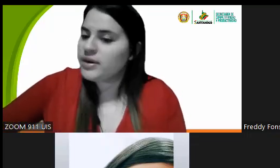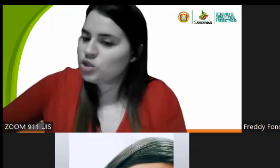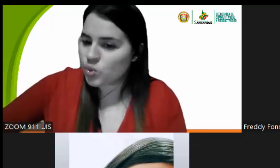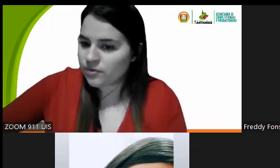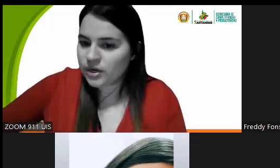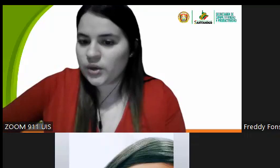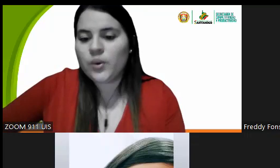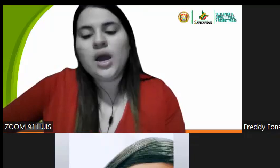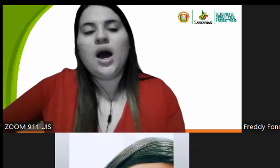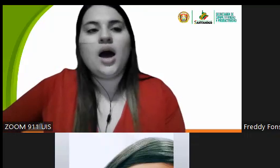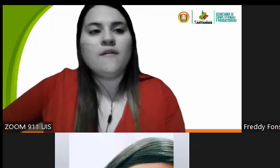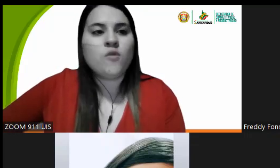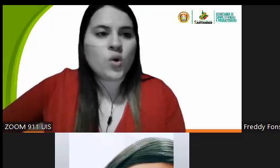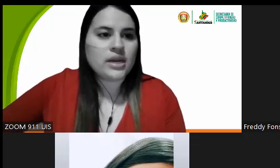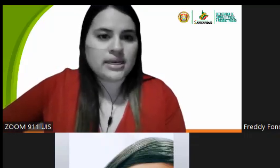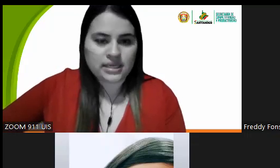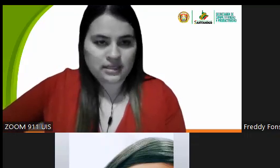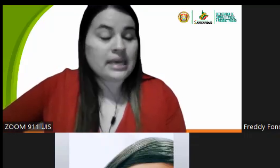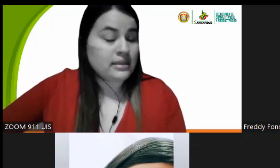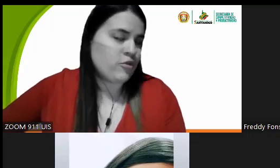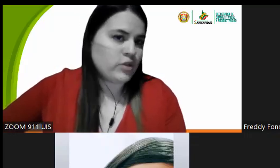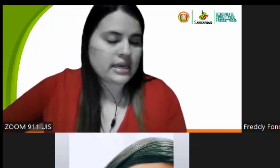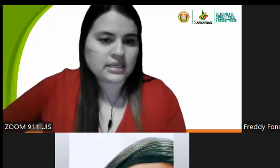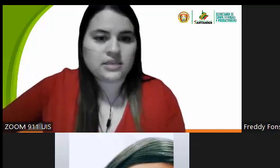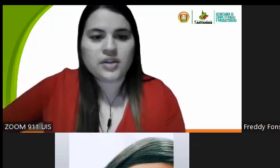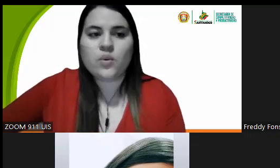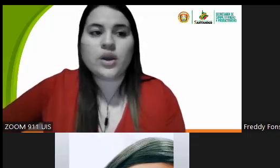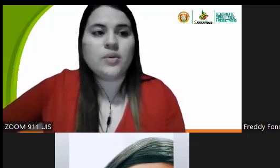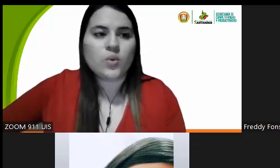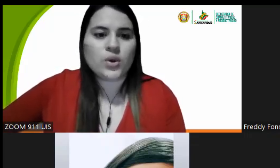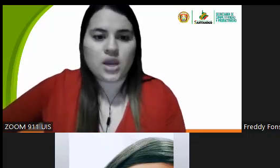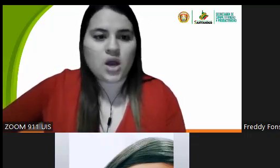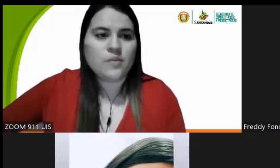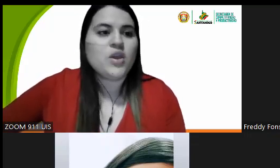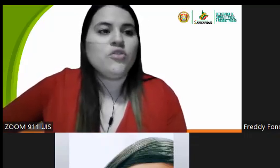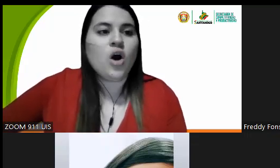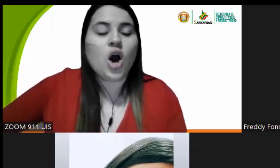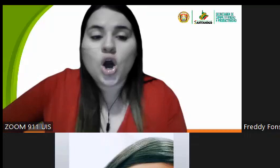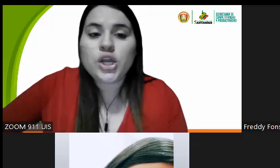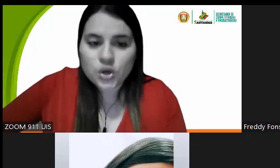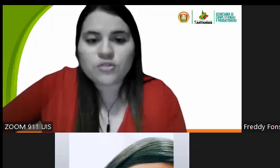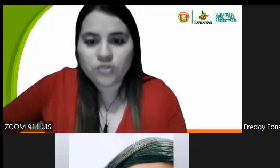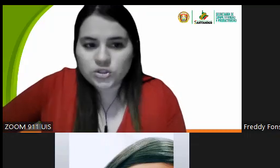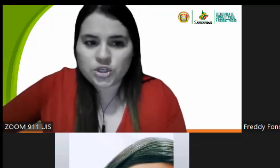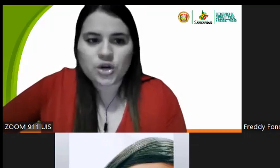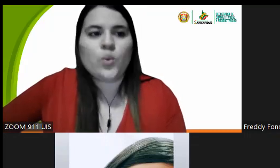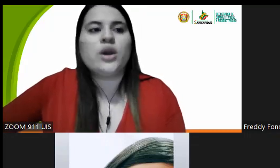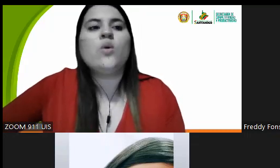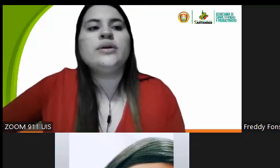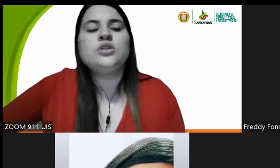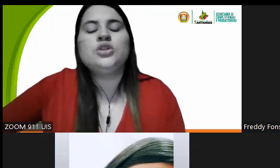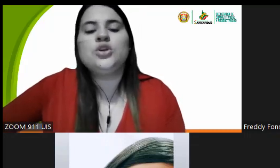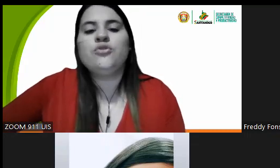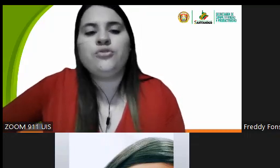a very short video for the next activity that we're going to be working on. So on your folder,